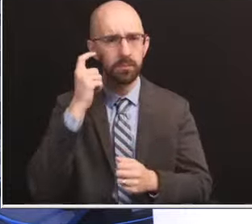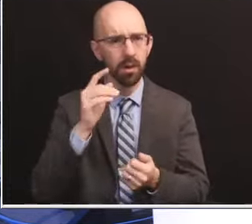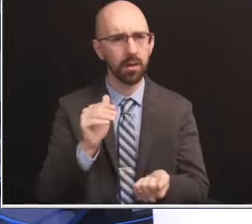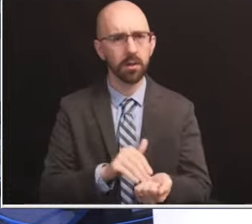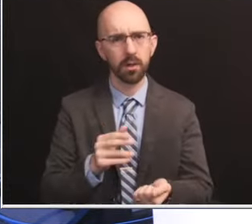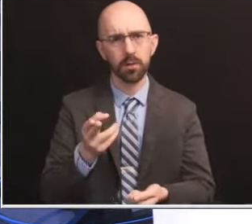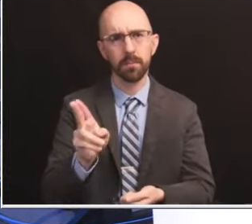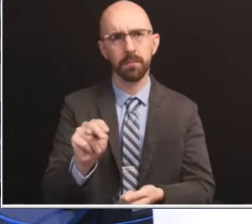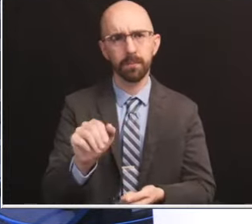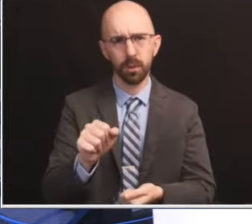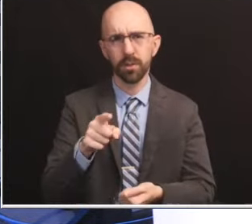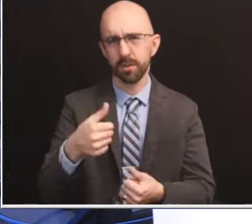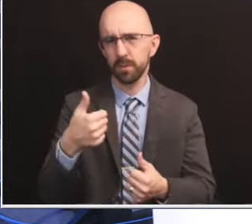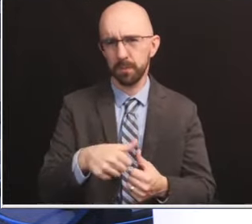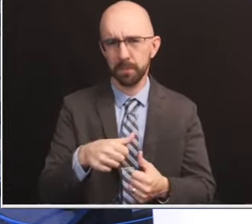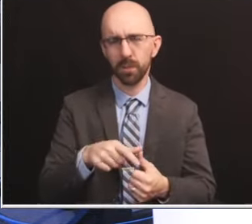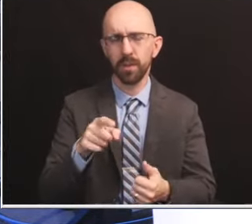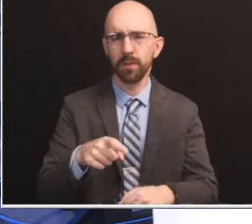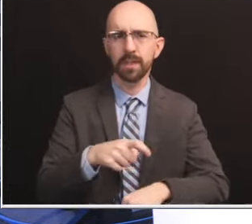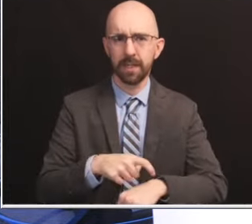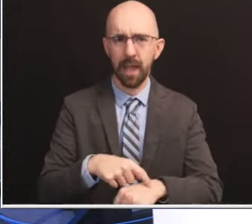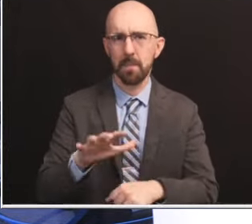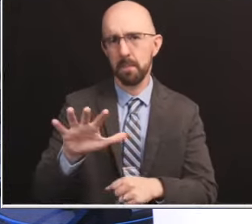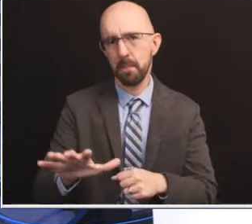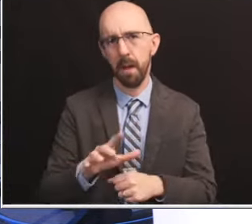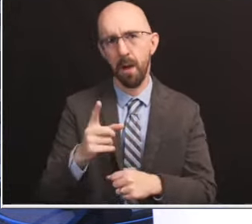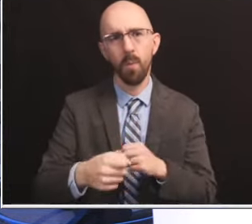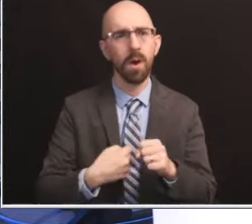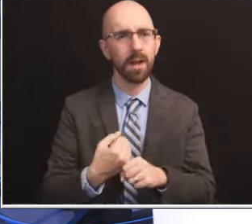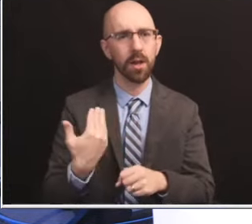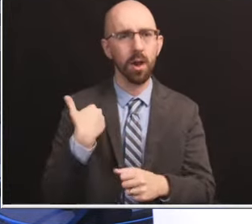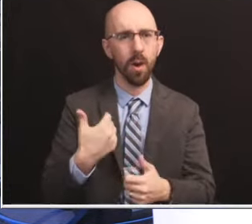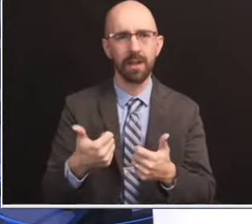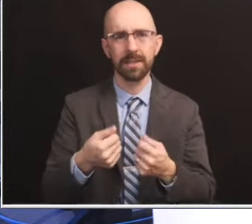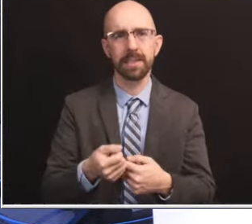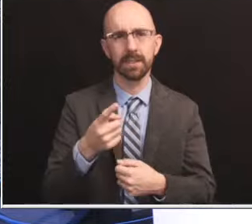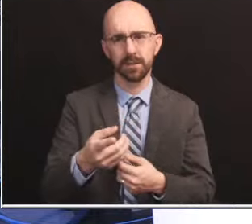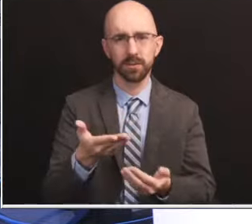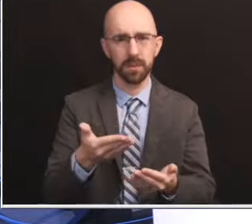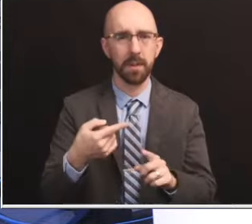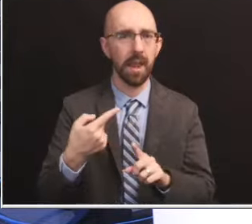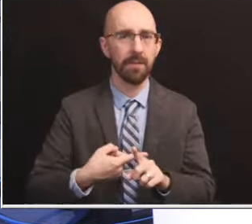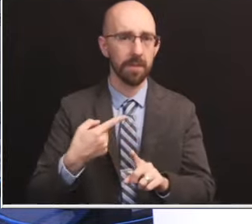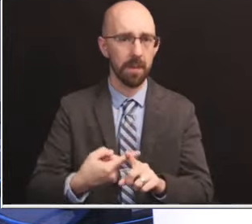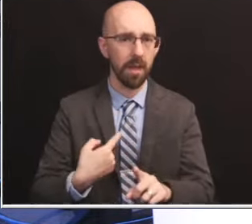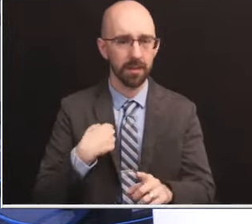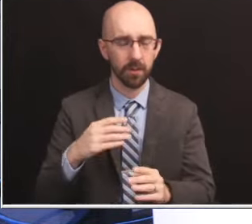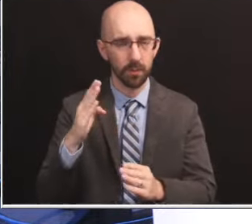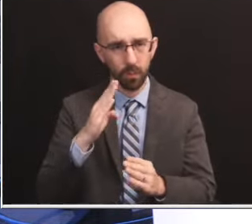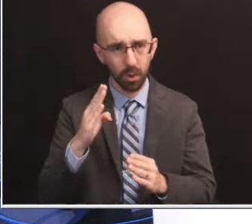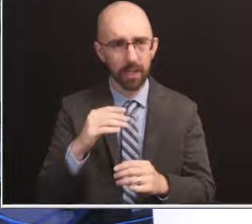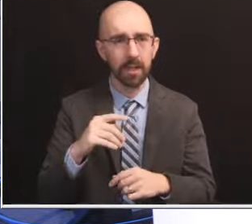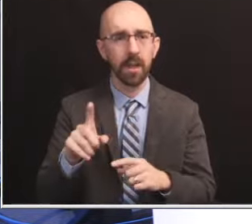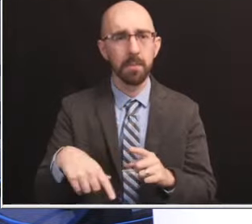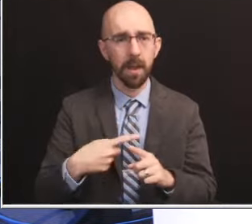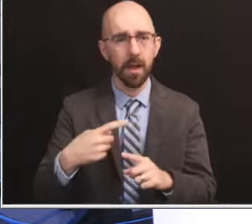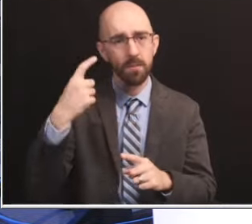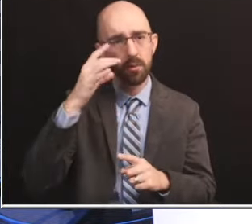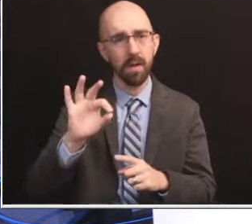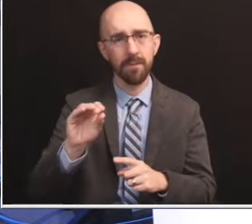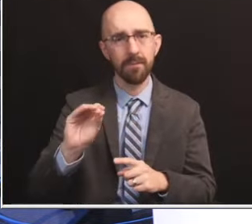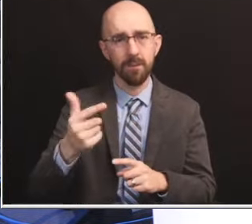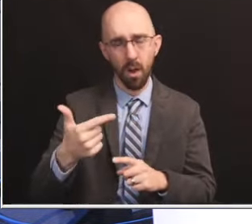remember, there was a time about a year ago where I was texting you probably every month because I was worried about brain fog, and I was